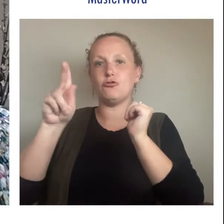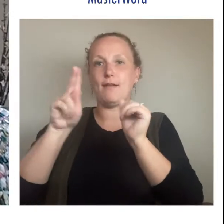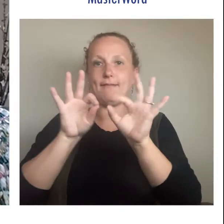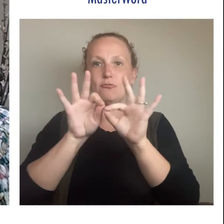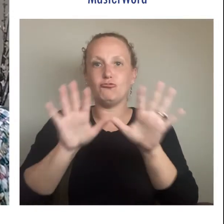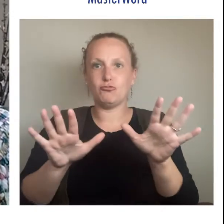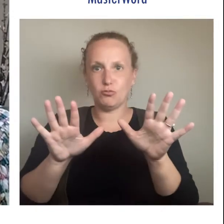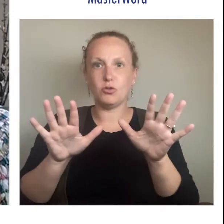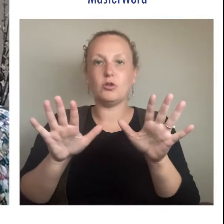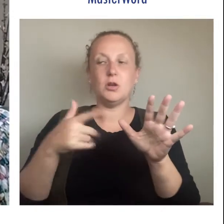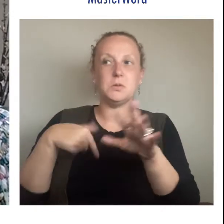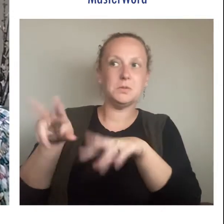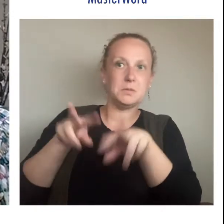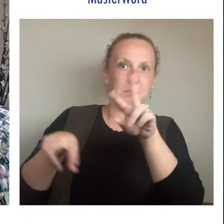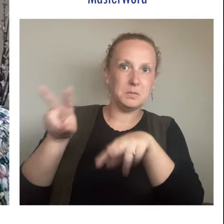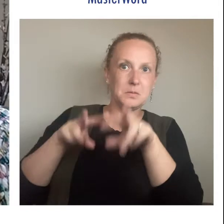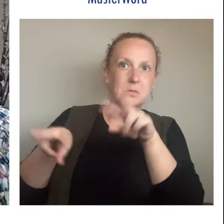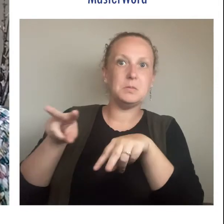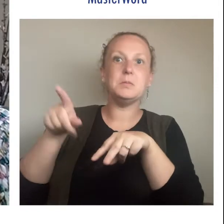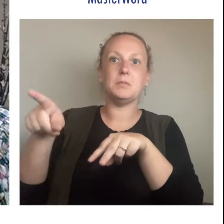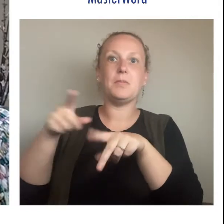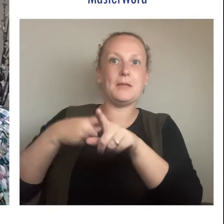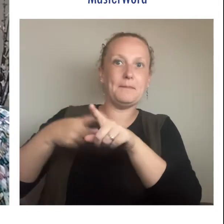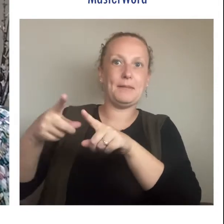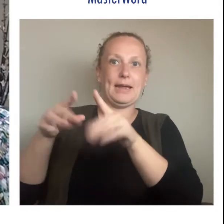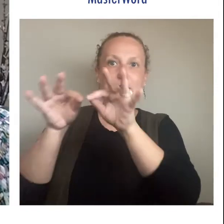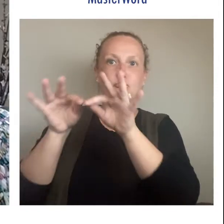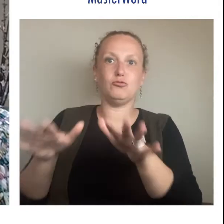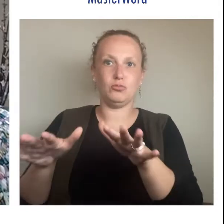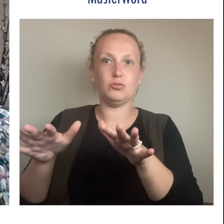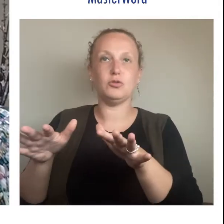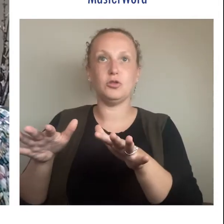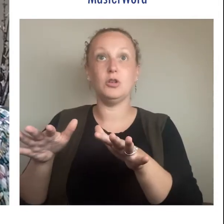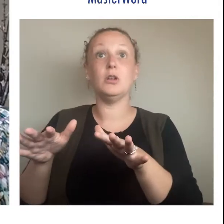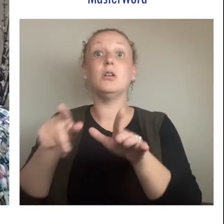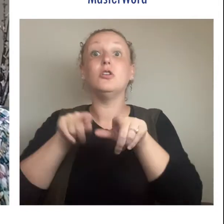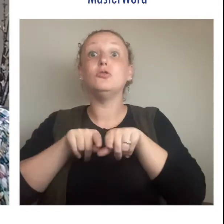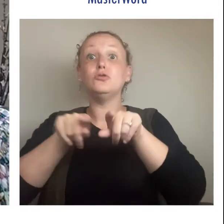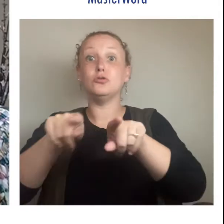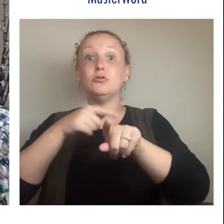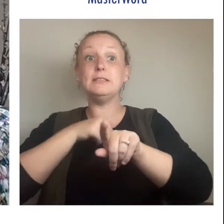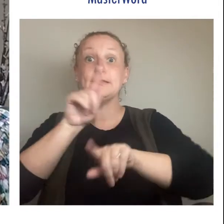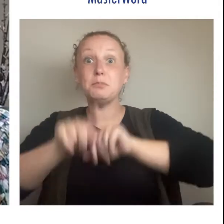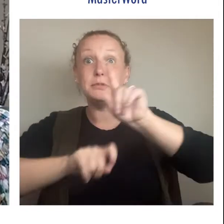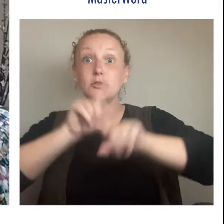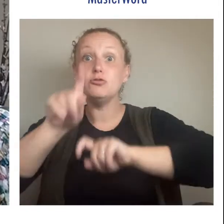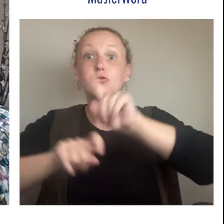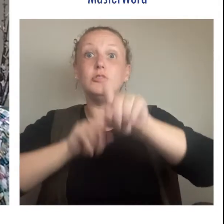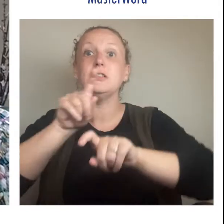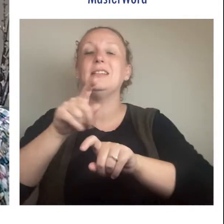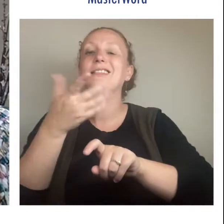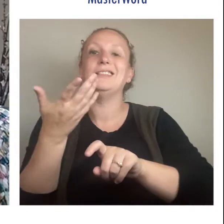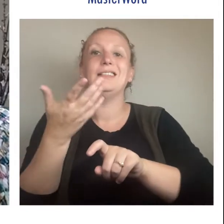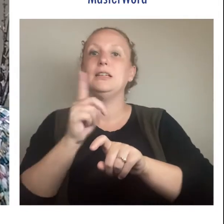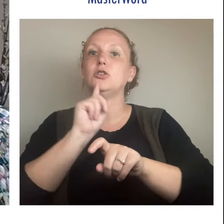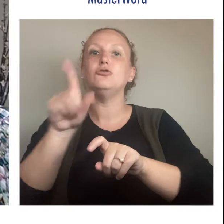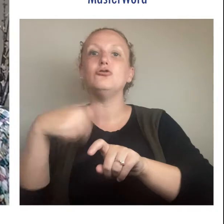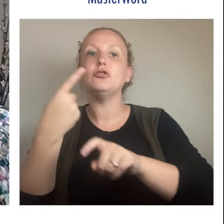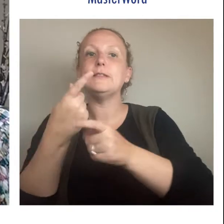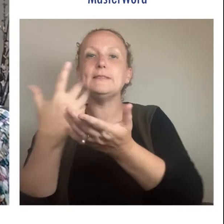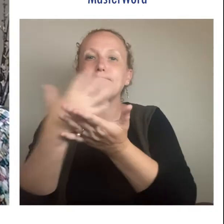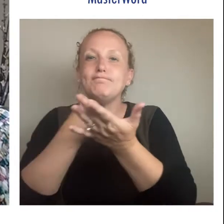witness's testimony. However, in that situation, you don't have to rule on the objection at that time, because